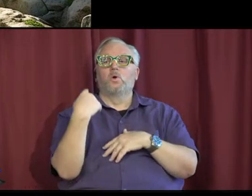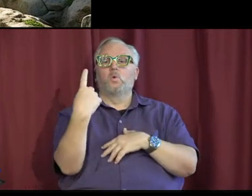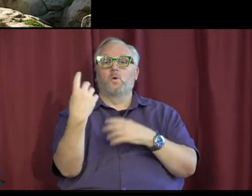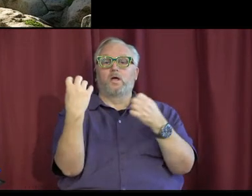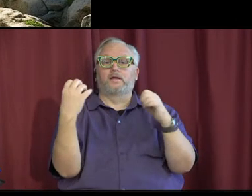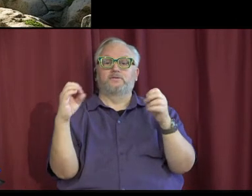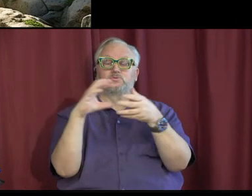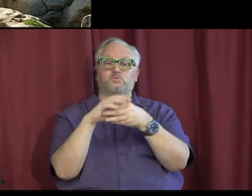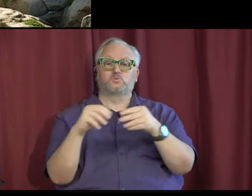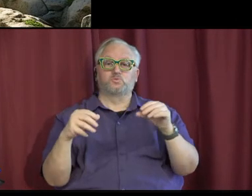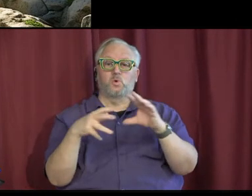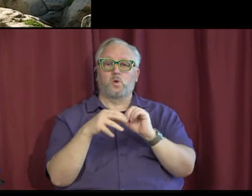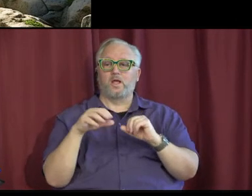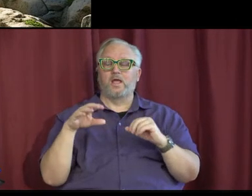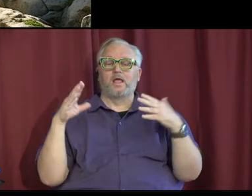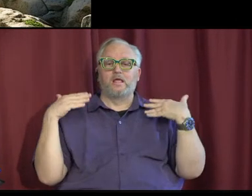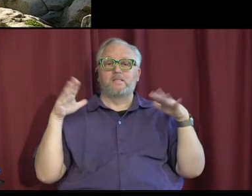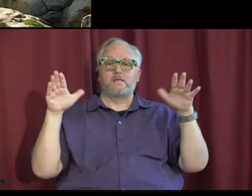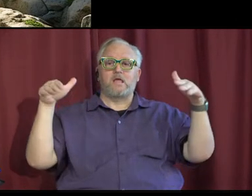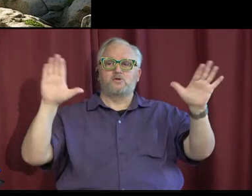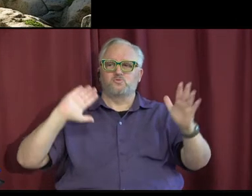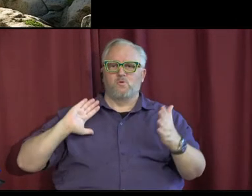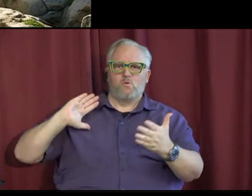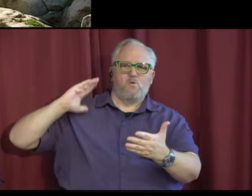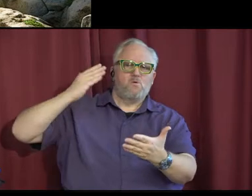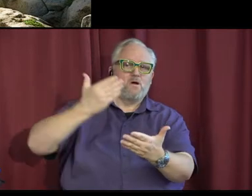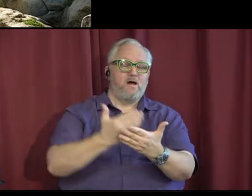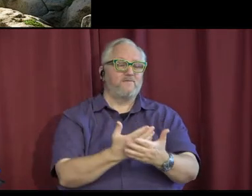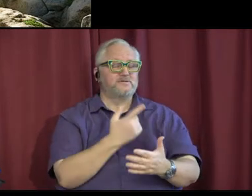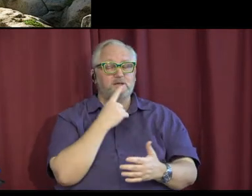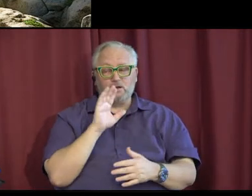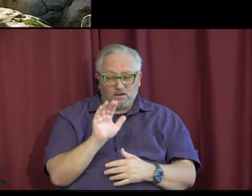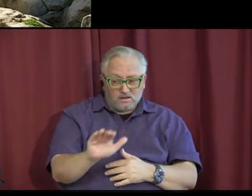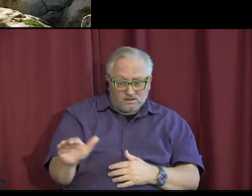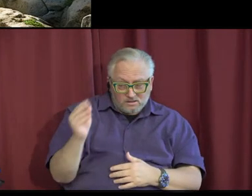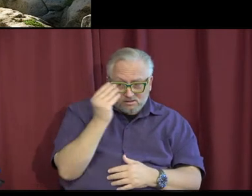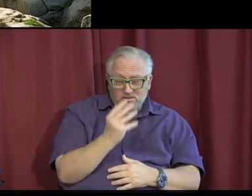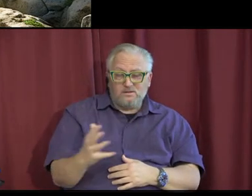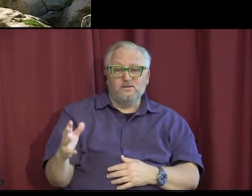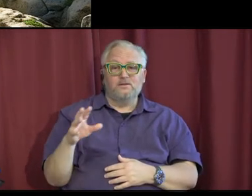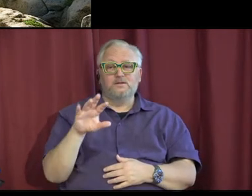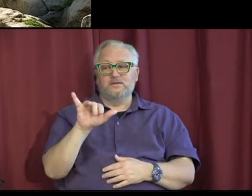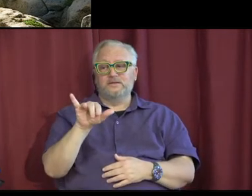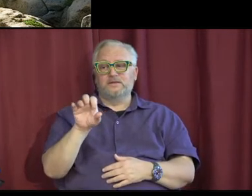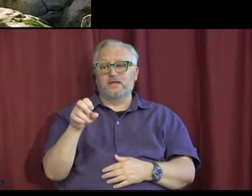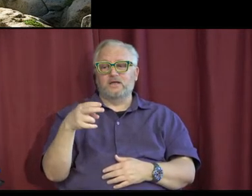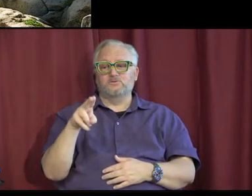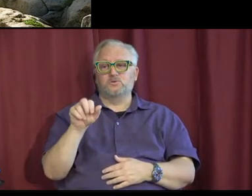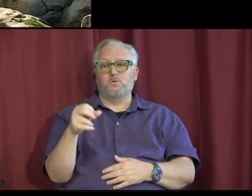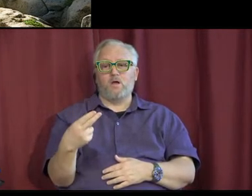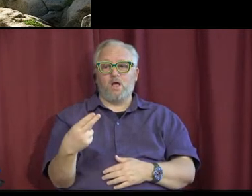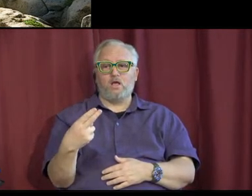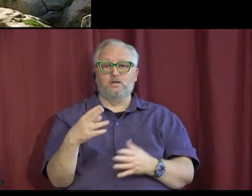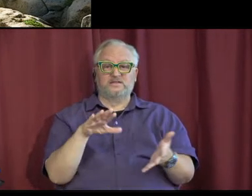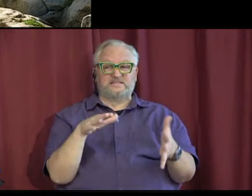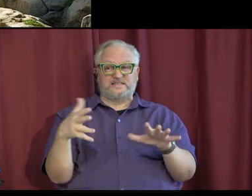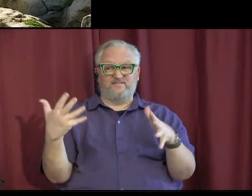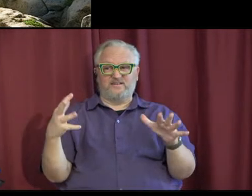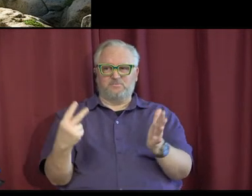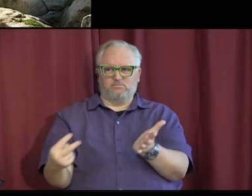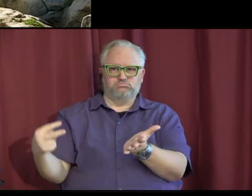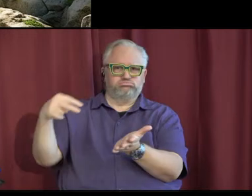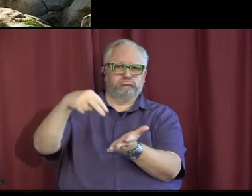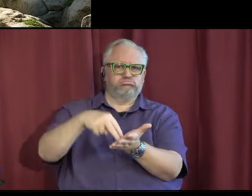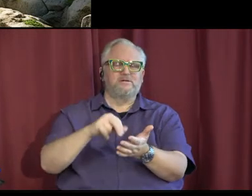appears at the tomb and tells his friends that Yeshua has risen from the dead, He hasn't exactly come back to life, but he's